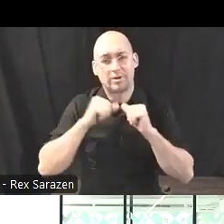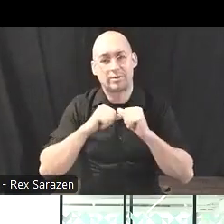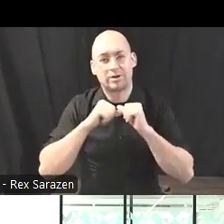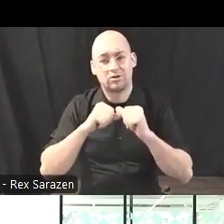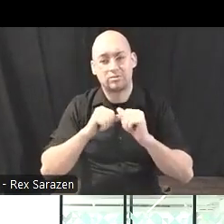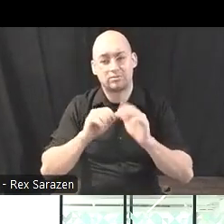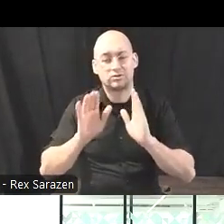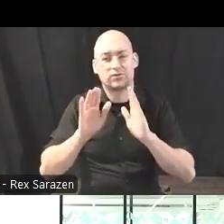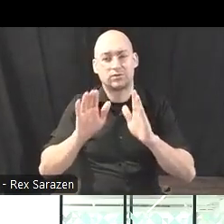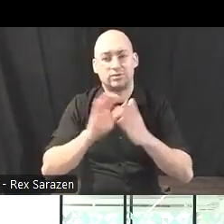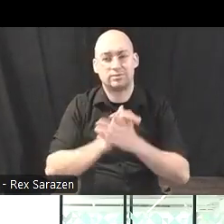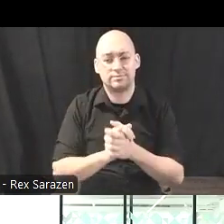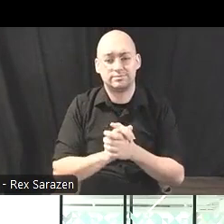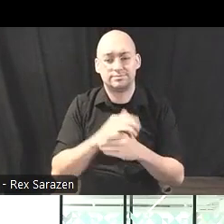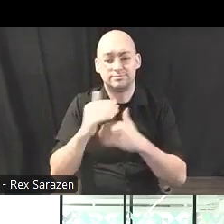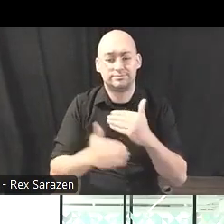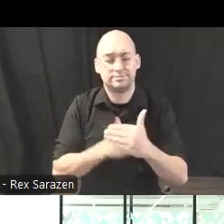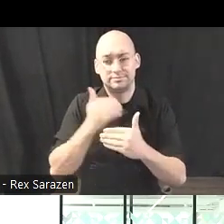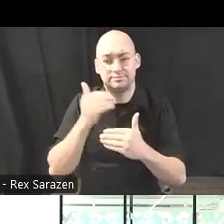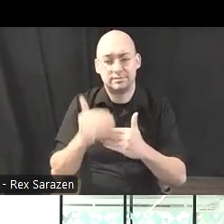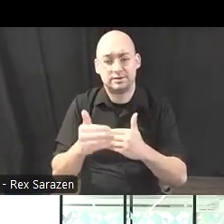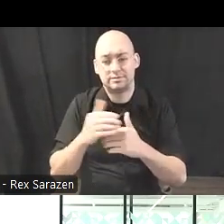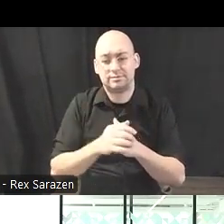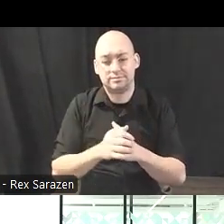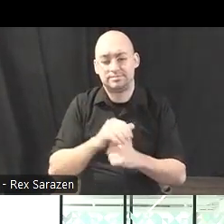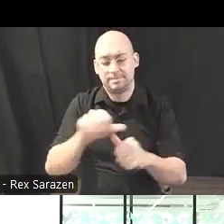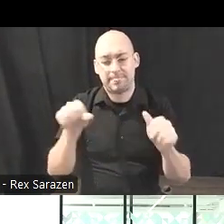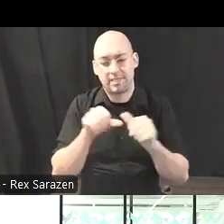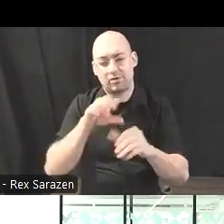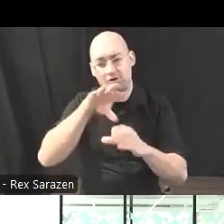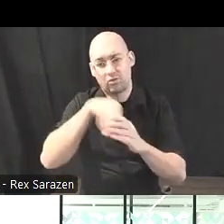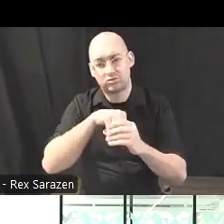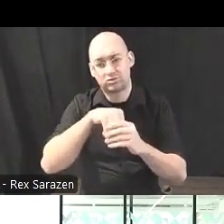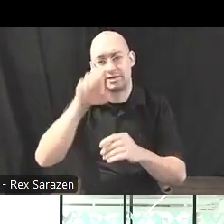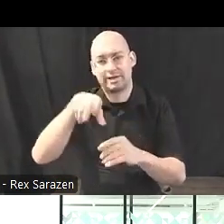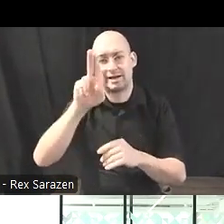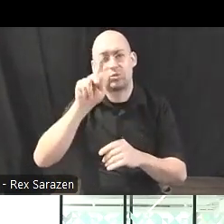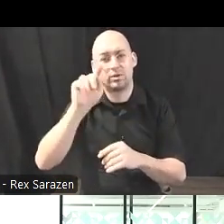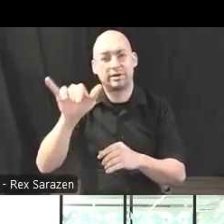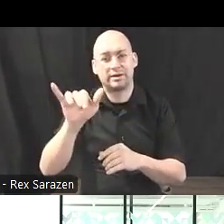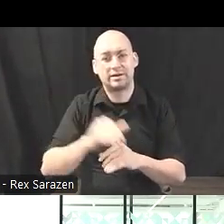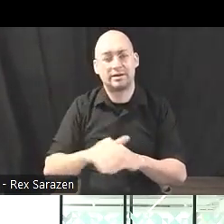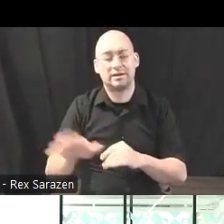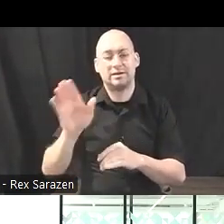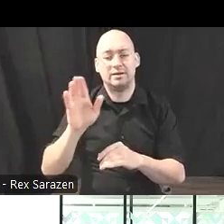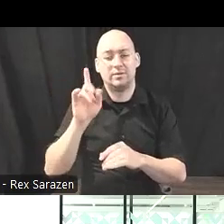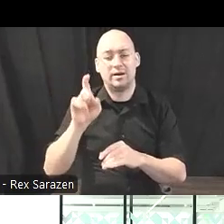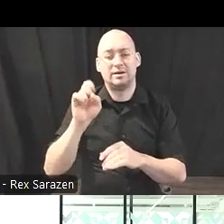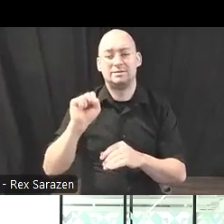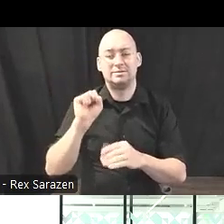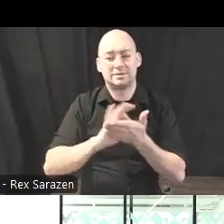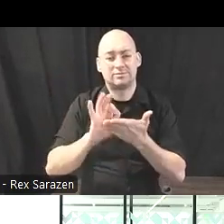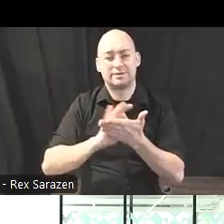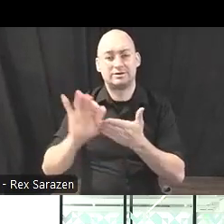slide. In the area of inclusion and equity, we were, as Secretary Johnson discussed,